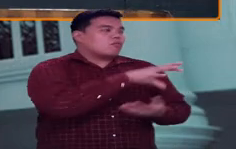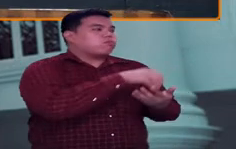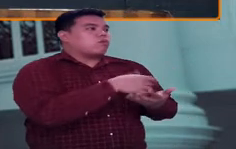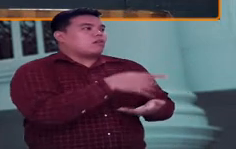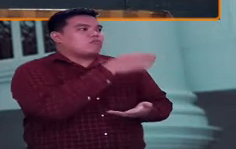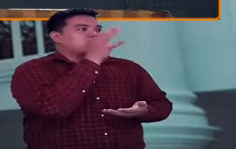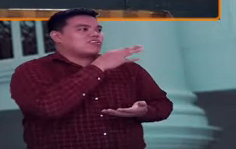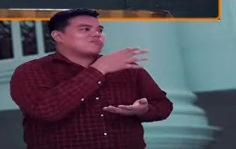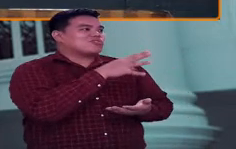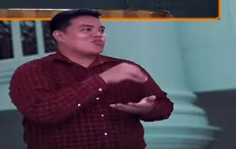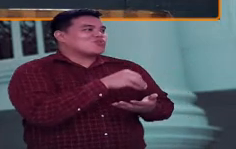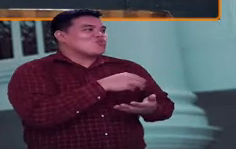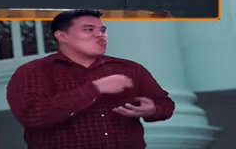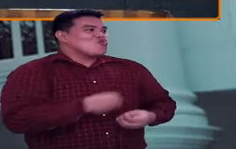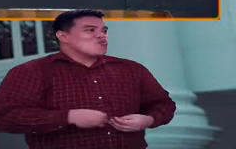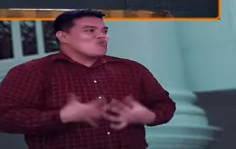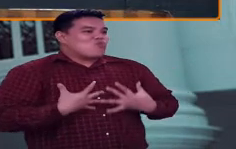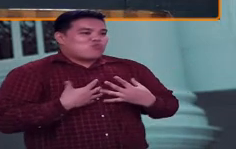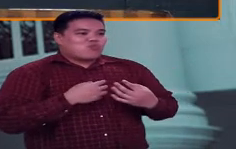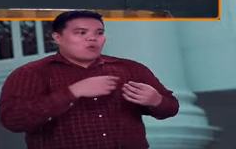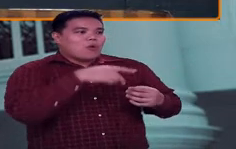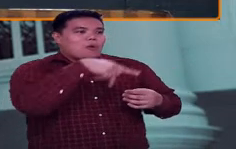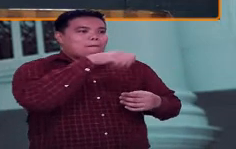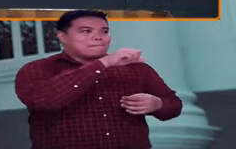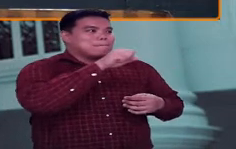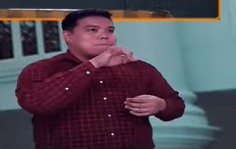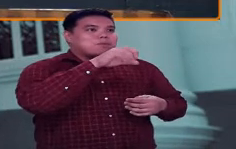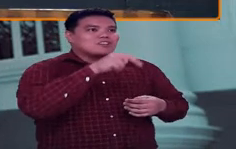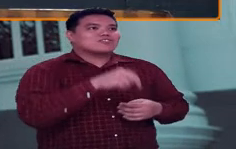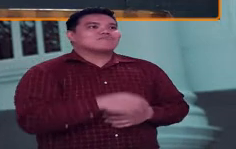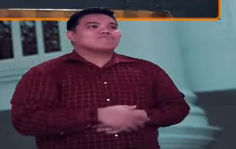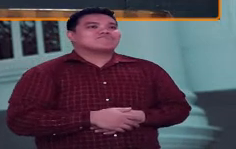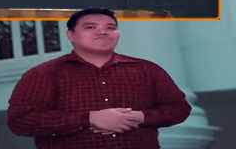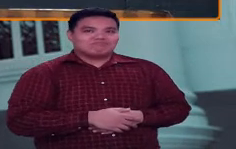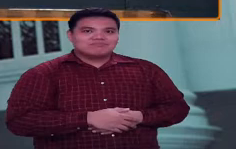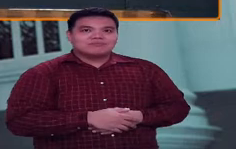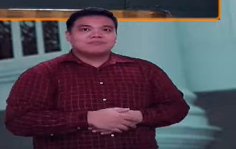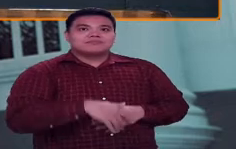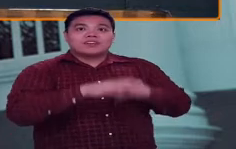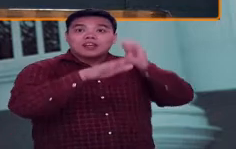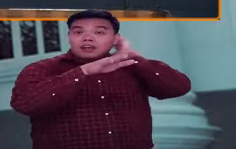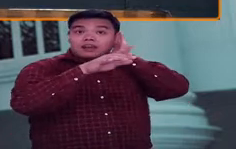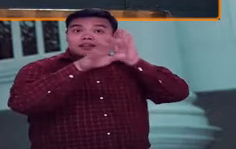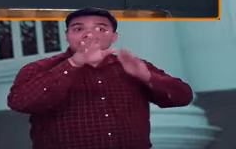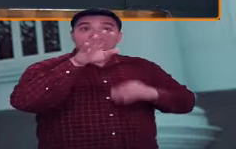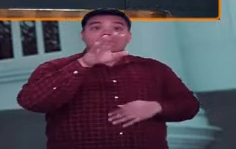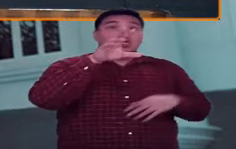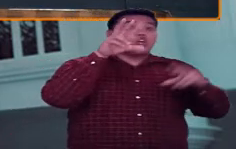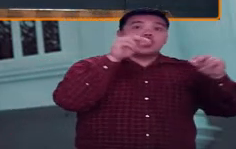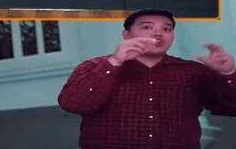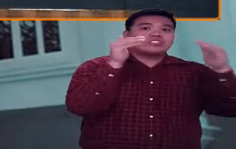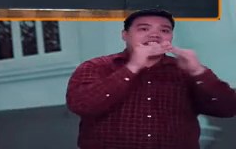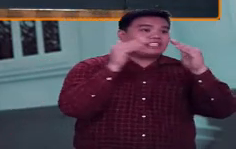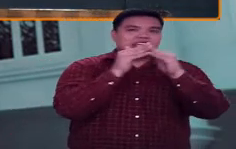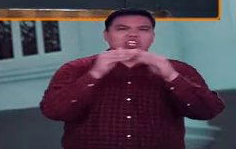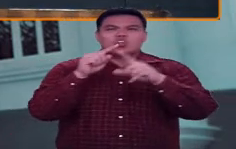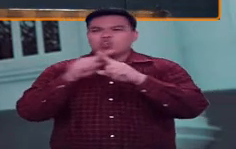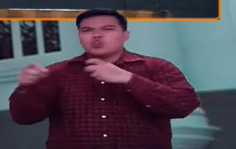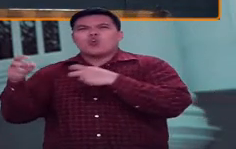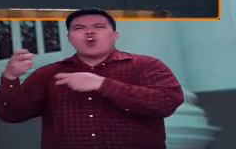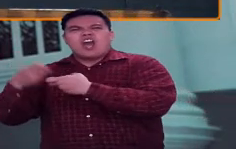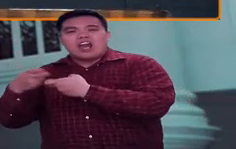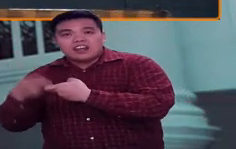No forest is too dense like the Amazon jungle in South America. No city is too